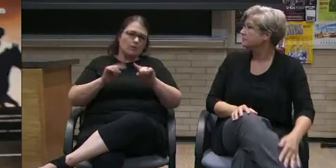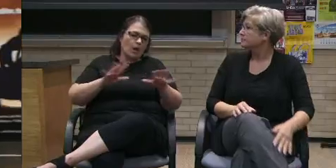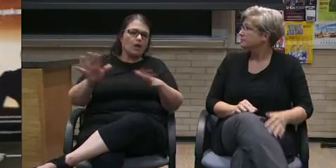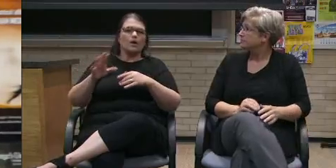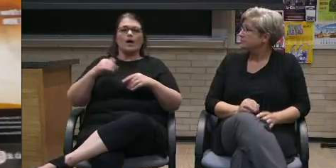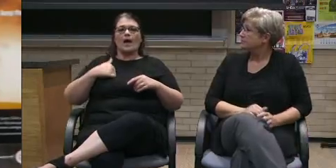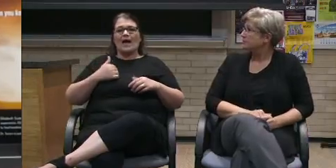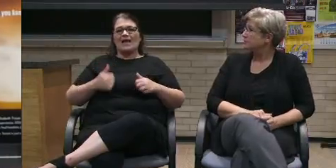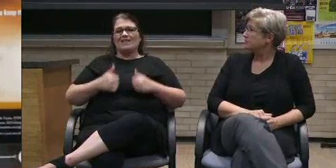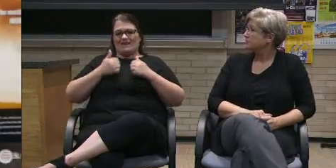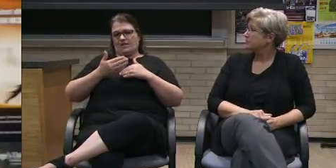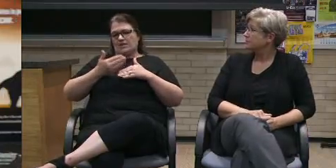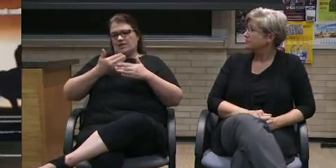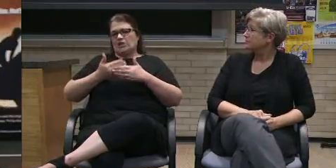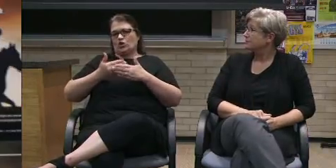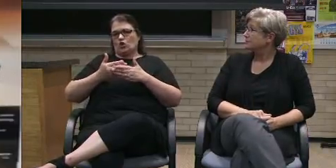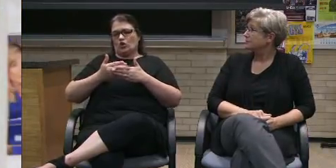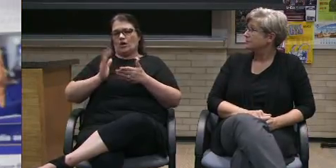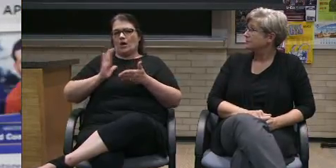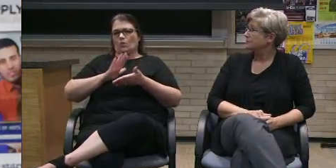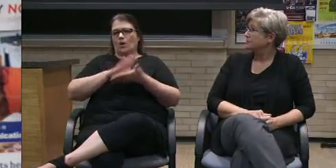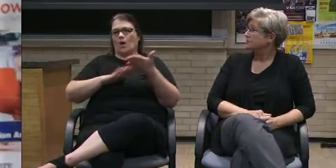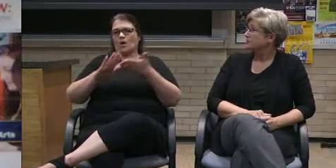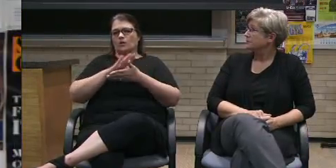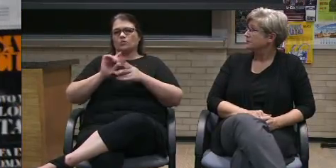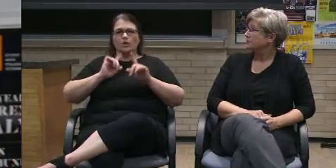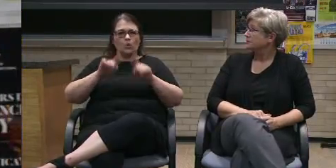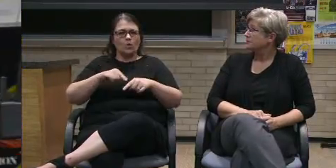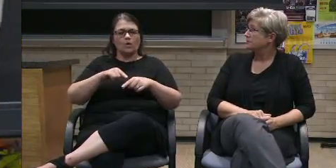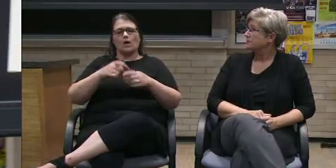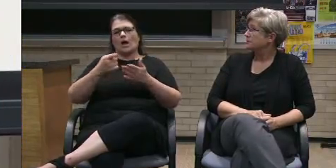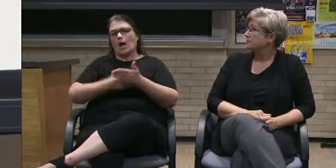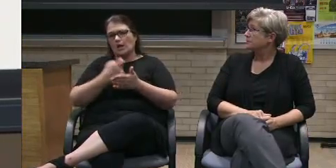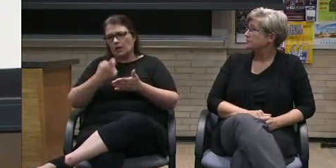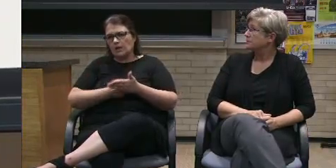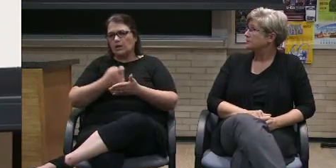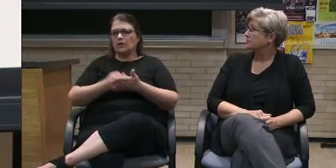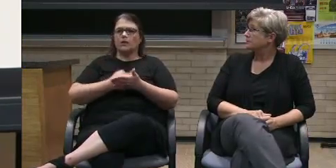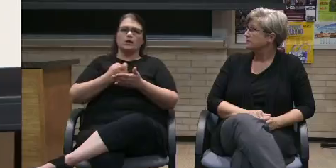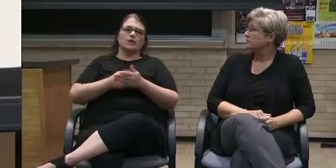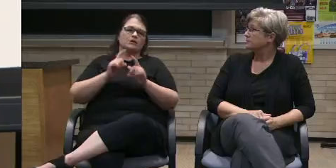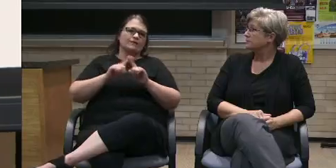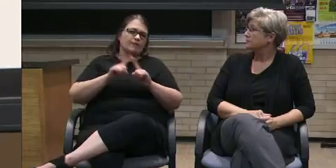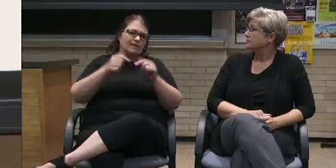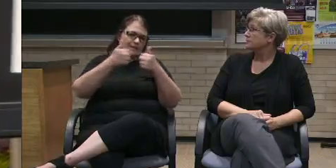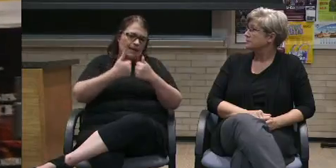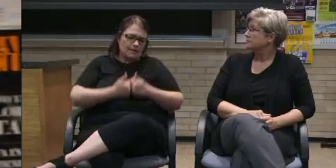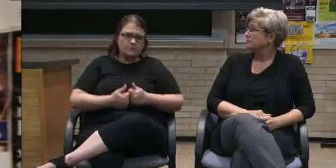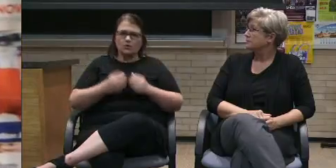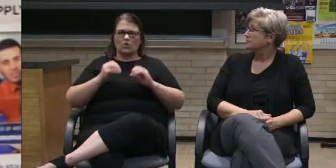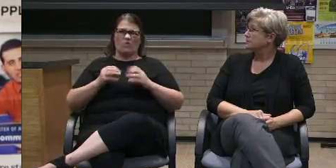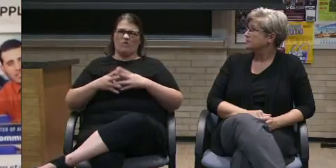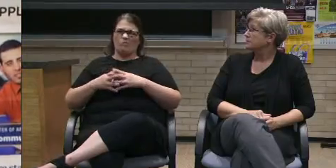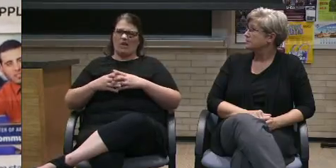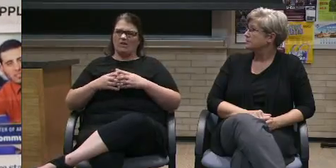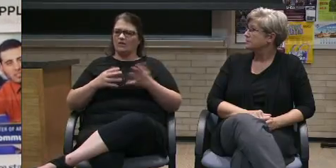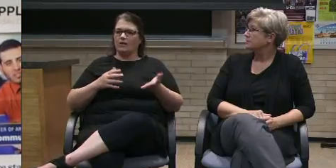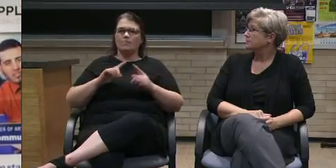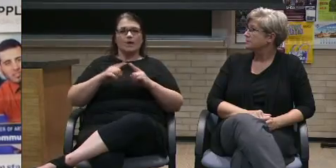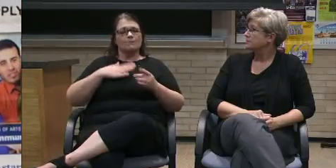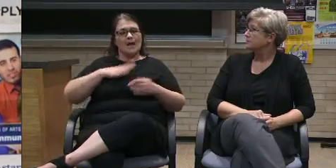I bring my son to hockey games and soccer games. We don't have football. And I think that's a way that my son